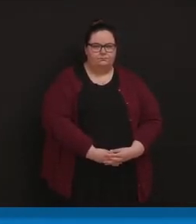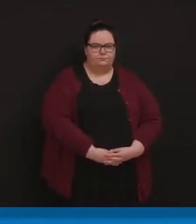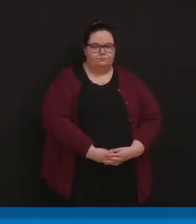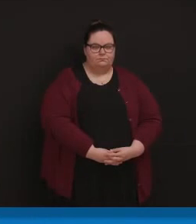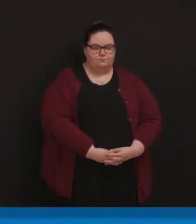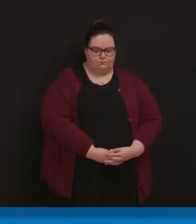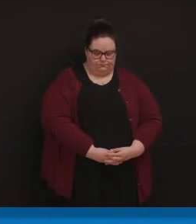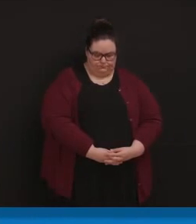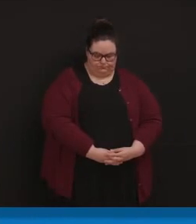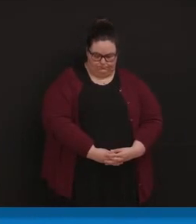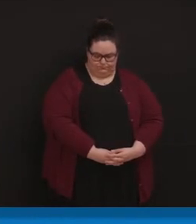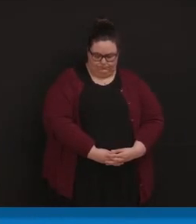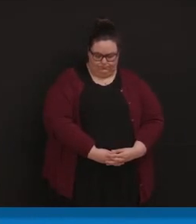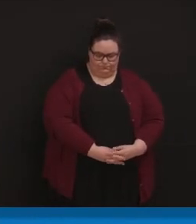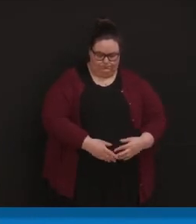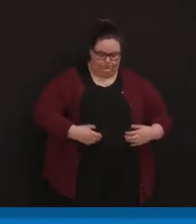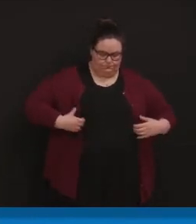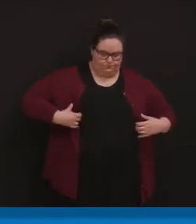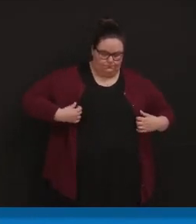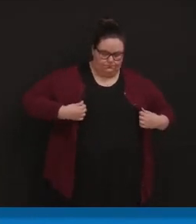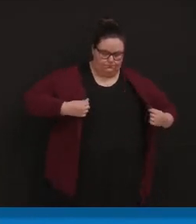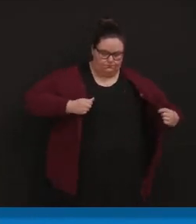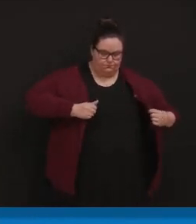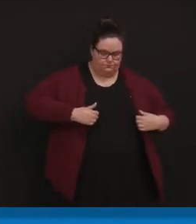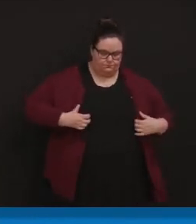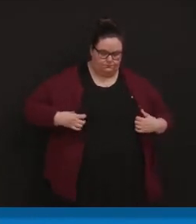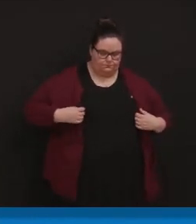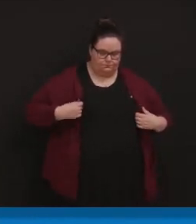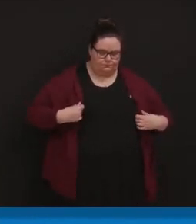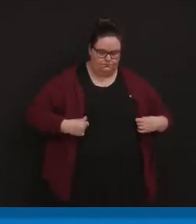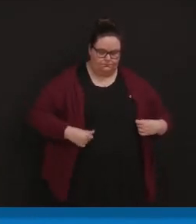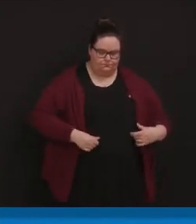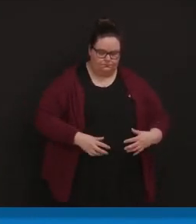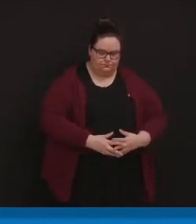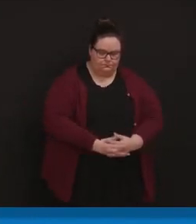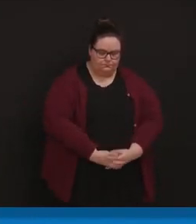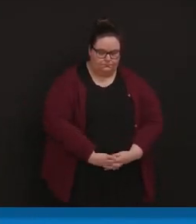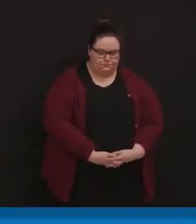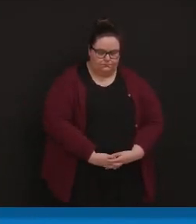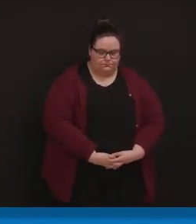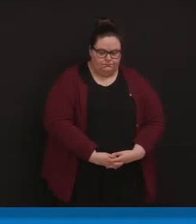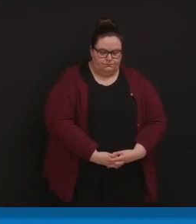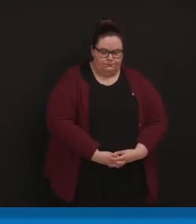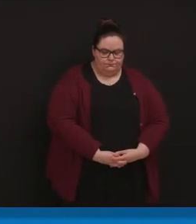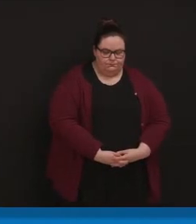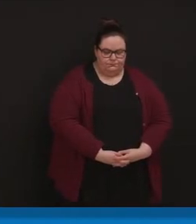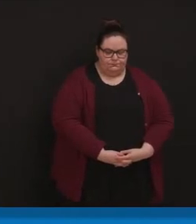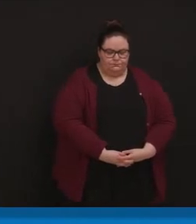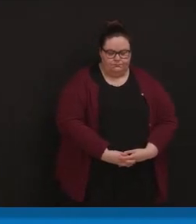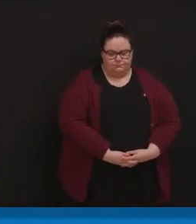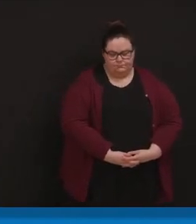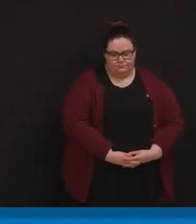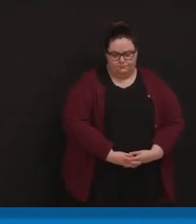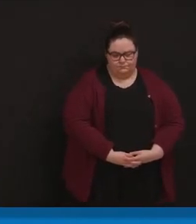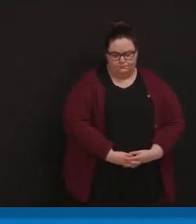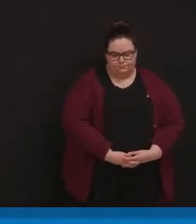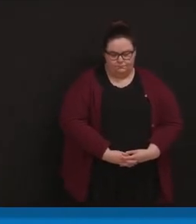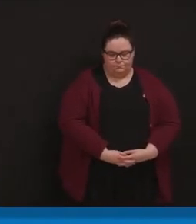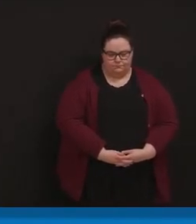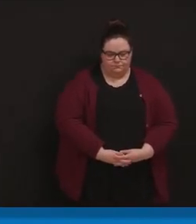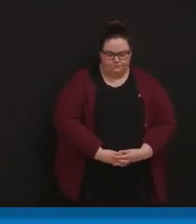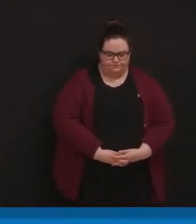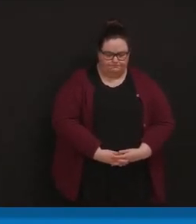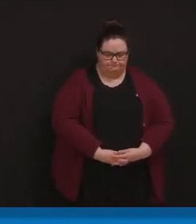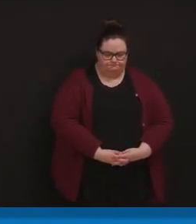there were 40 tests a day between December 7th and January 7th. I think Region